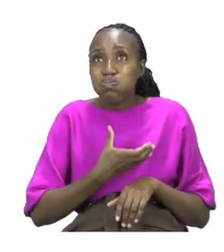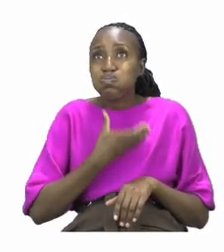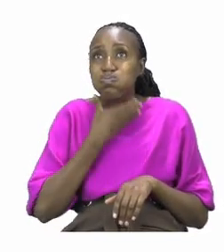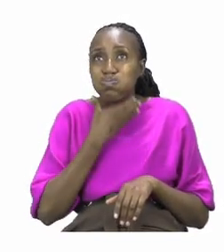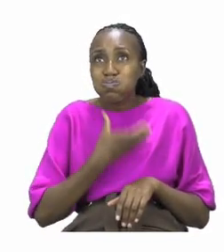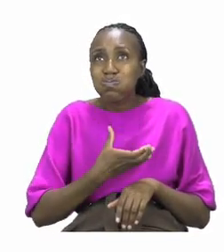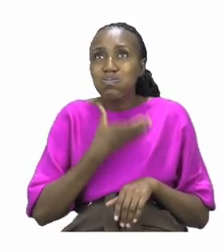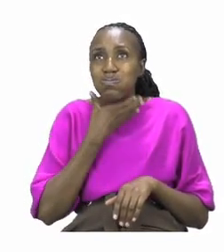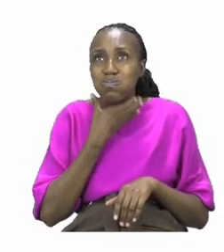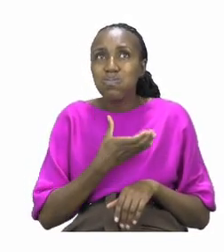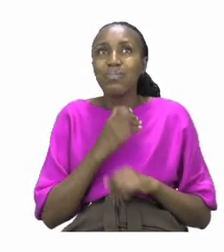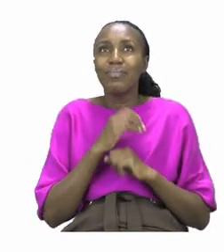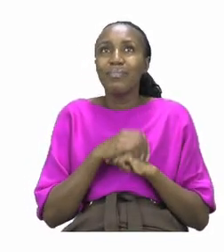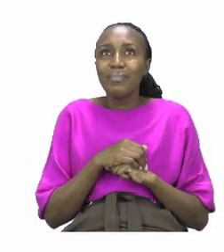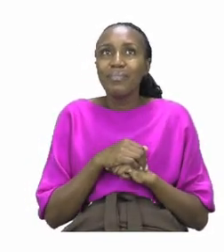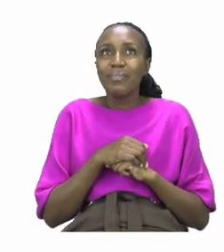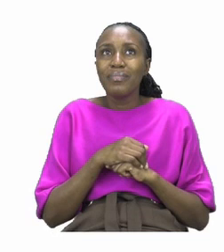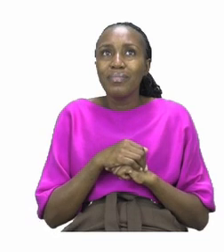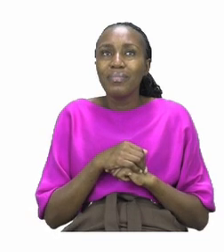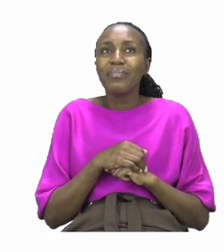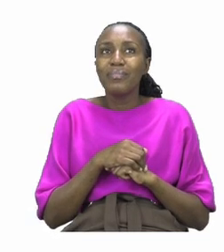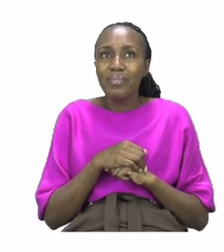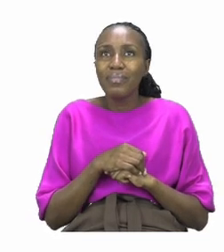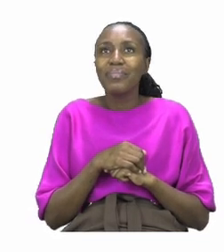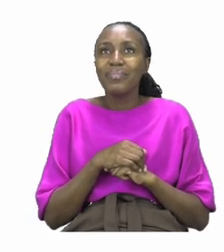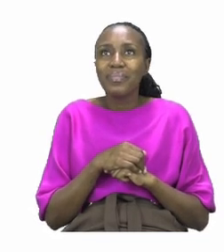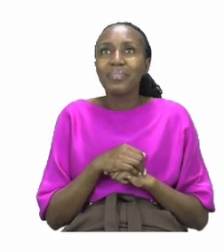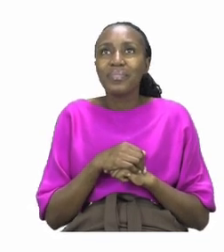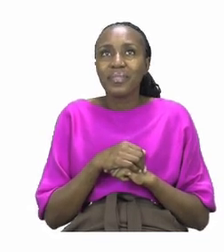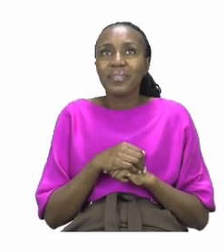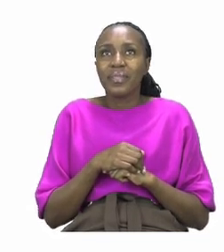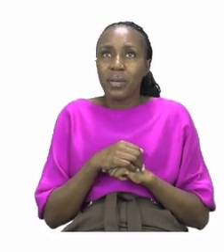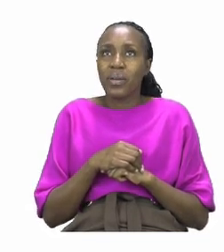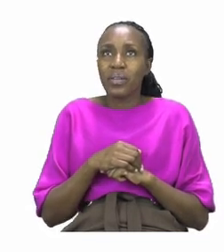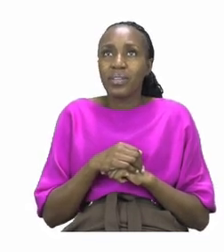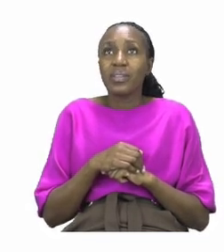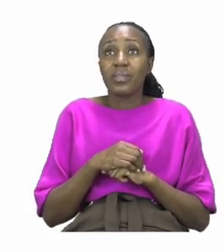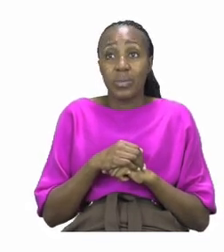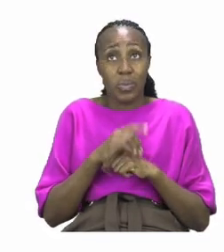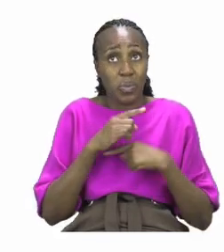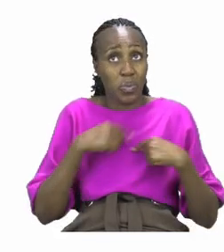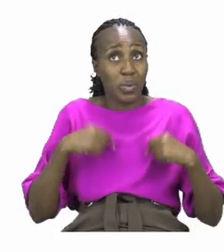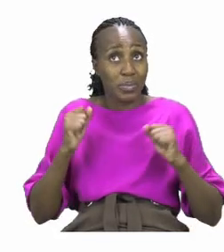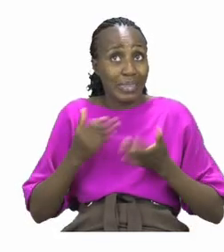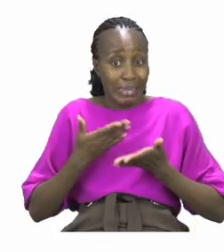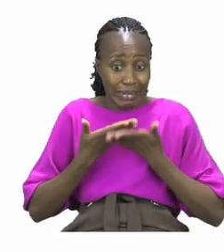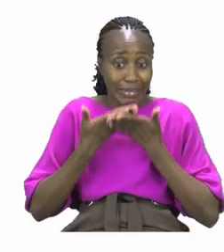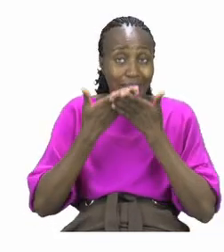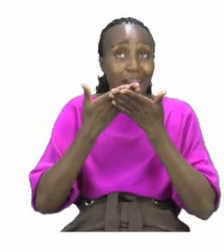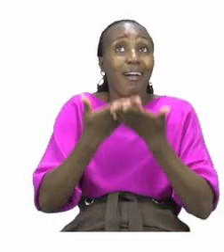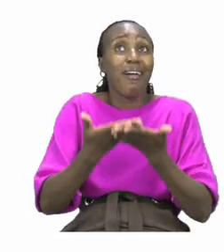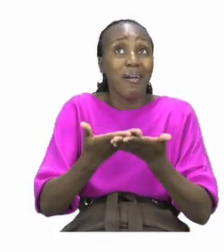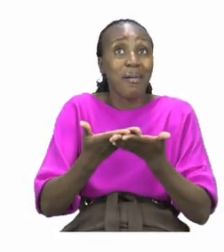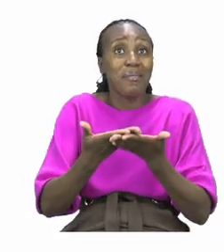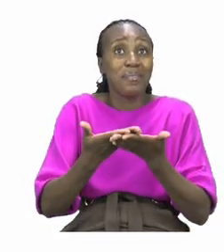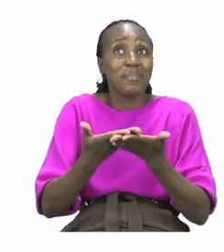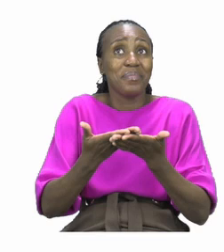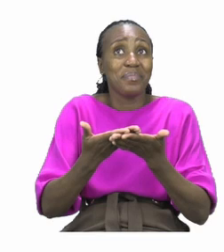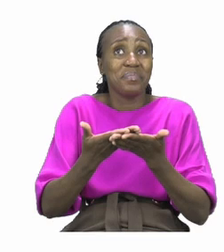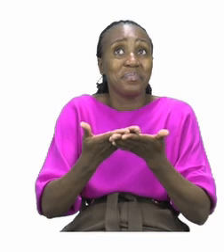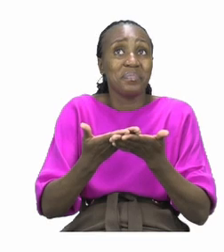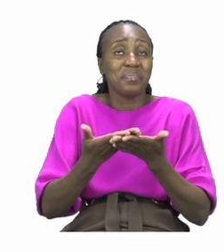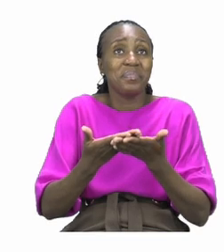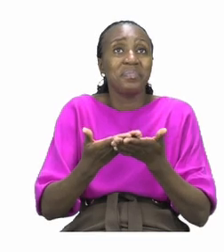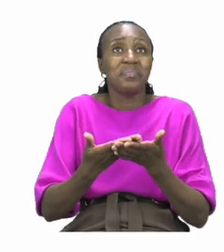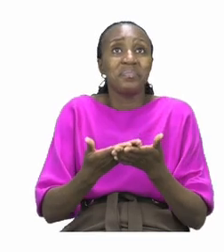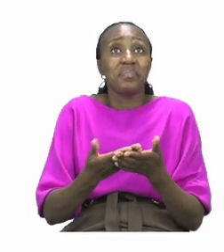to his leaf, and to help him, we need to get him there by